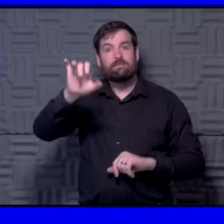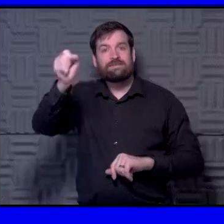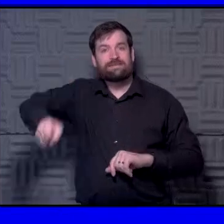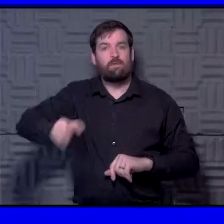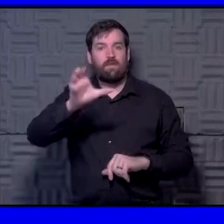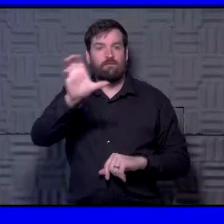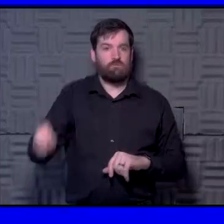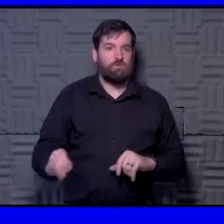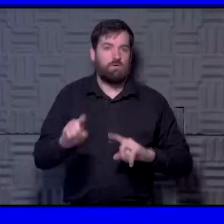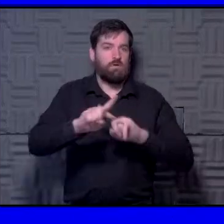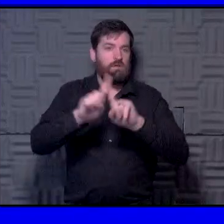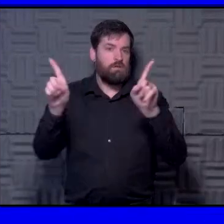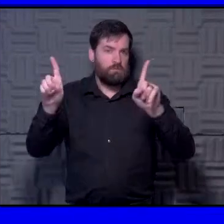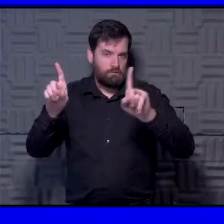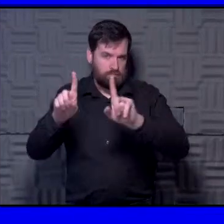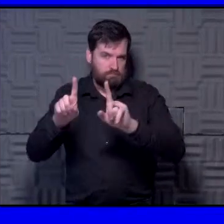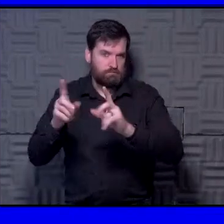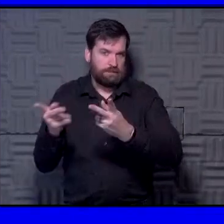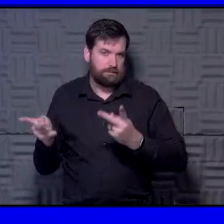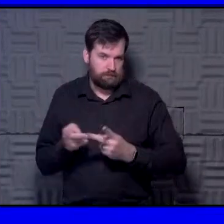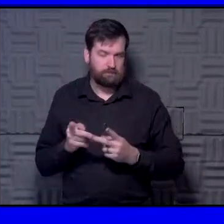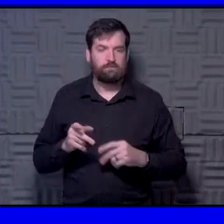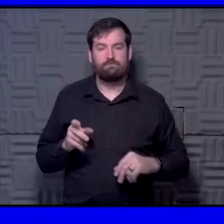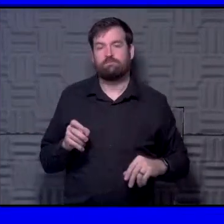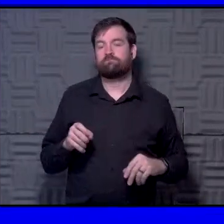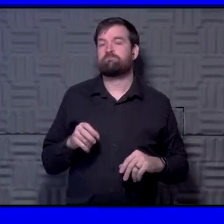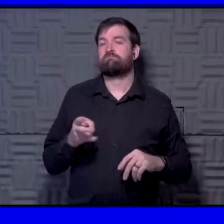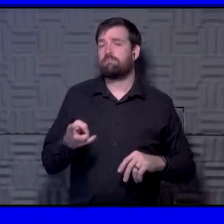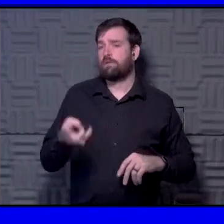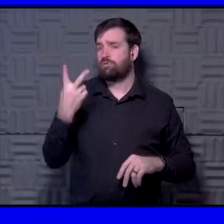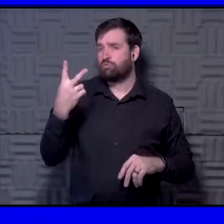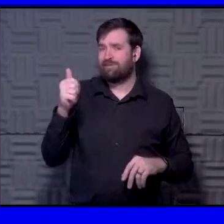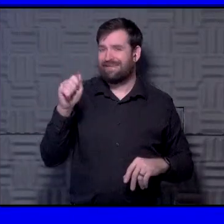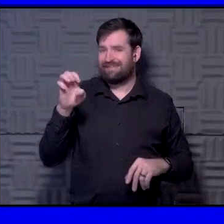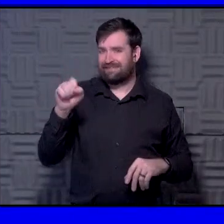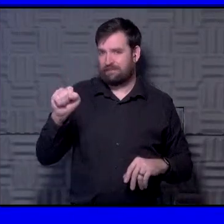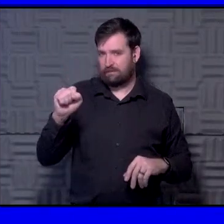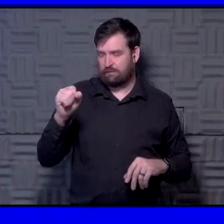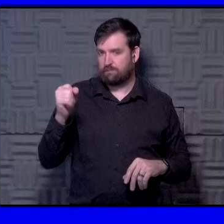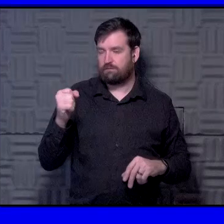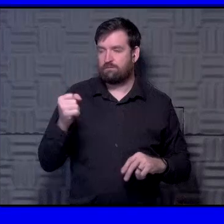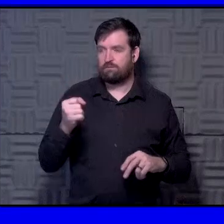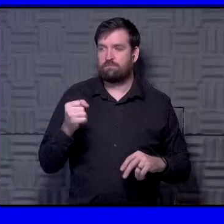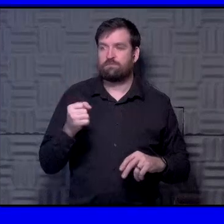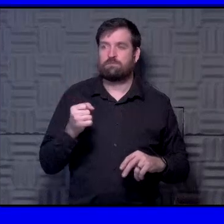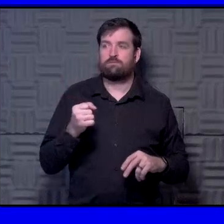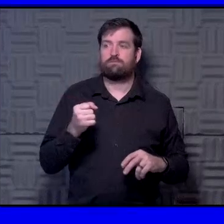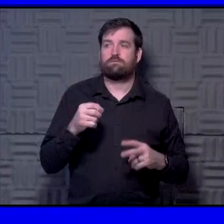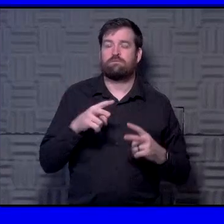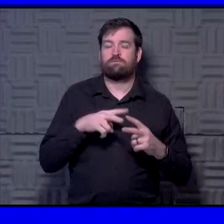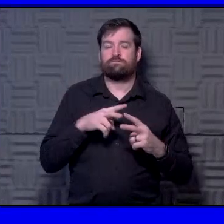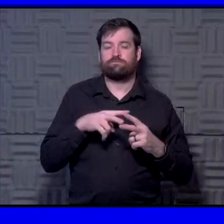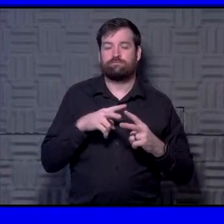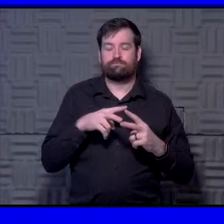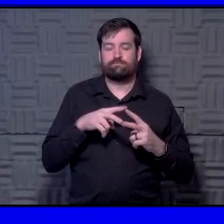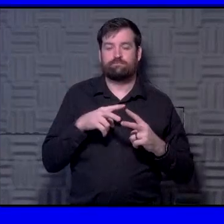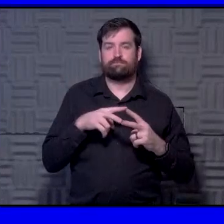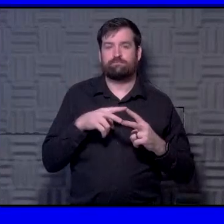in other places. So I think there are 2 cases now, both of